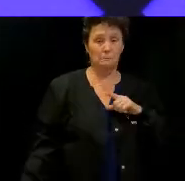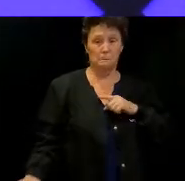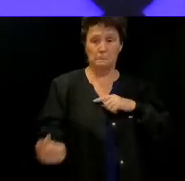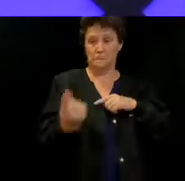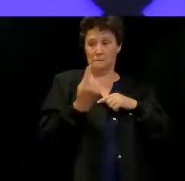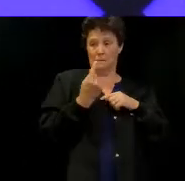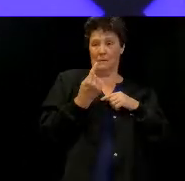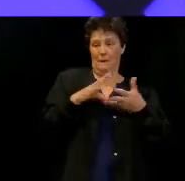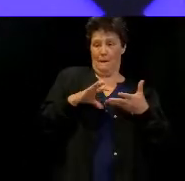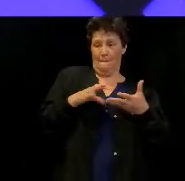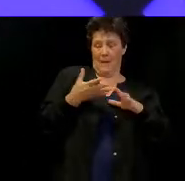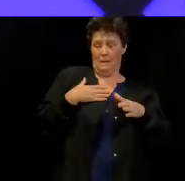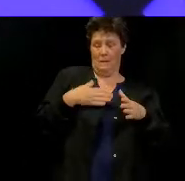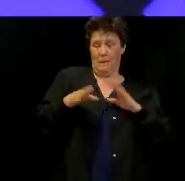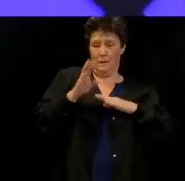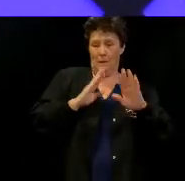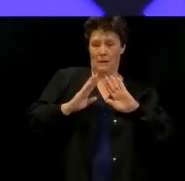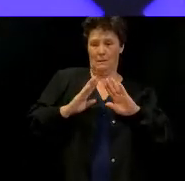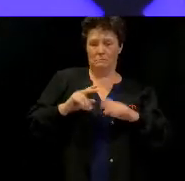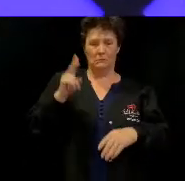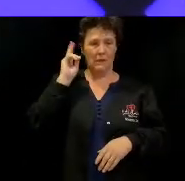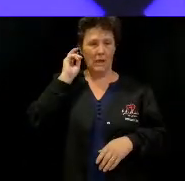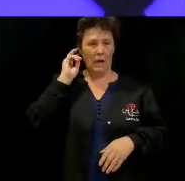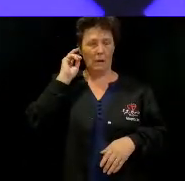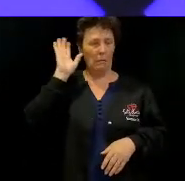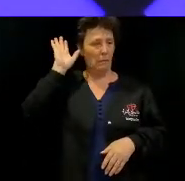mess with your peace, your hearing gets dulled.